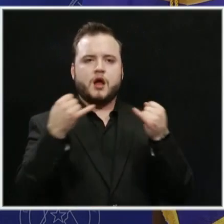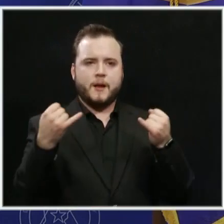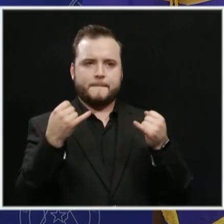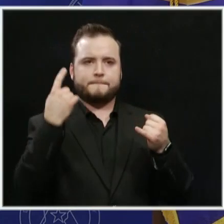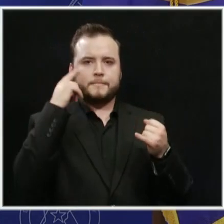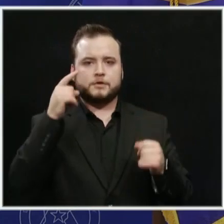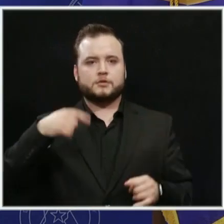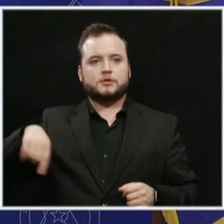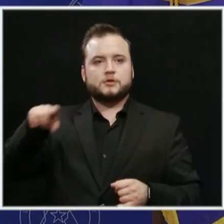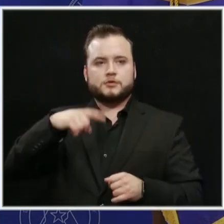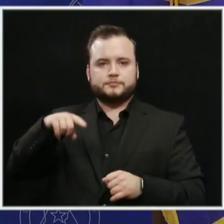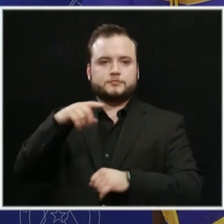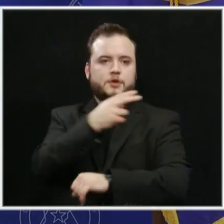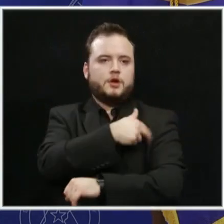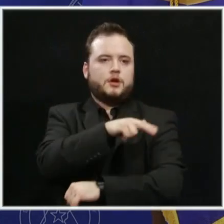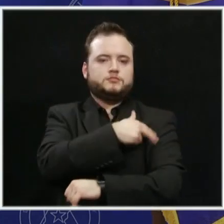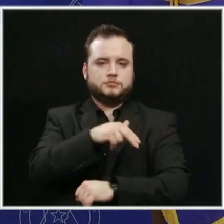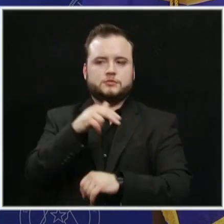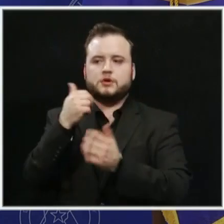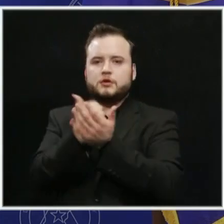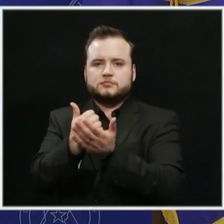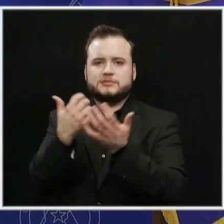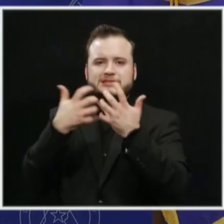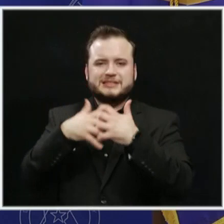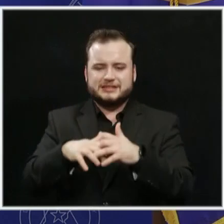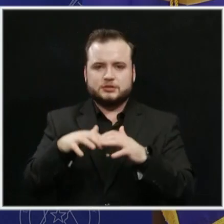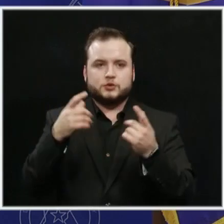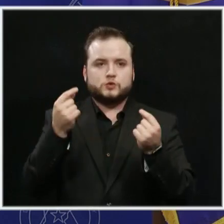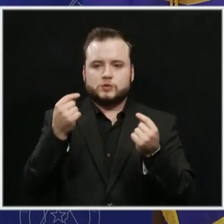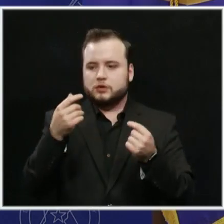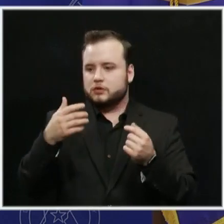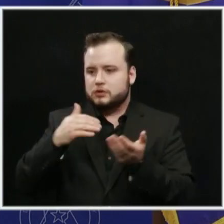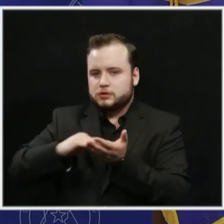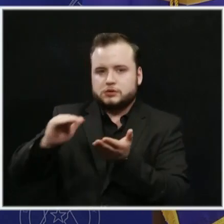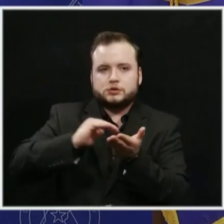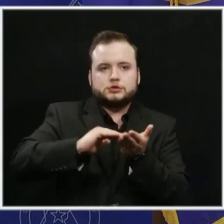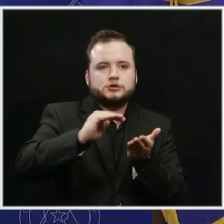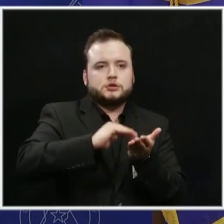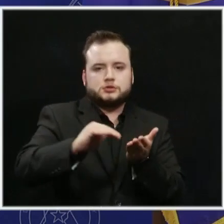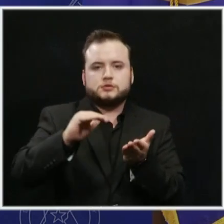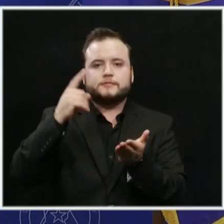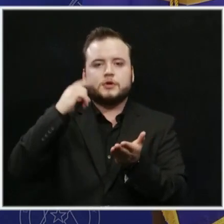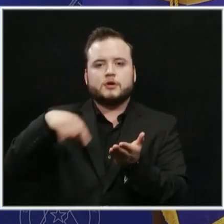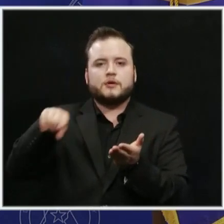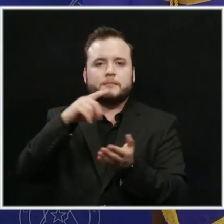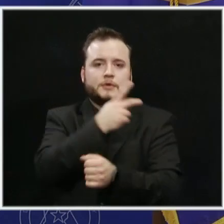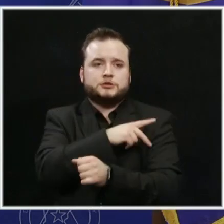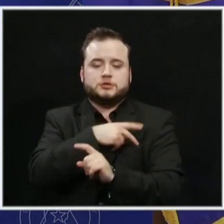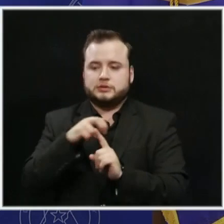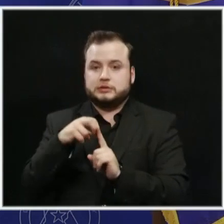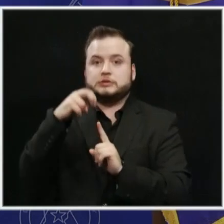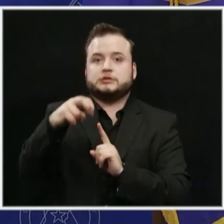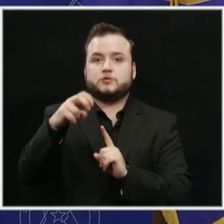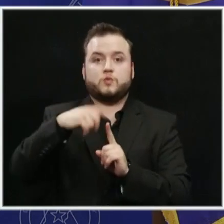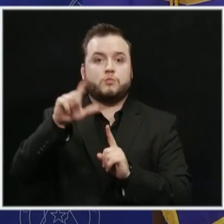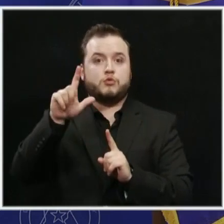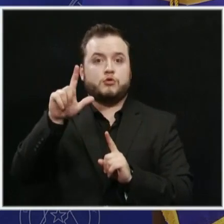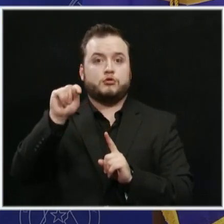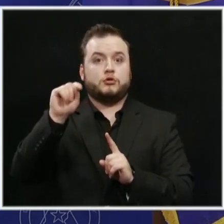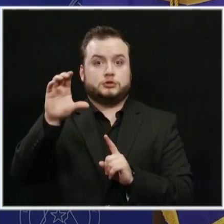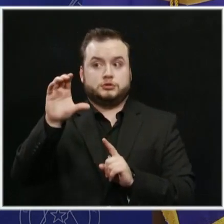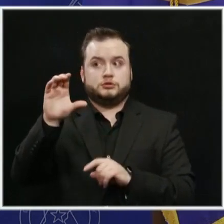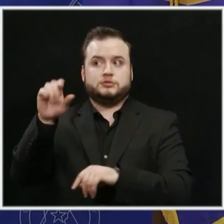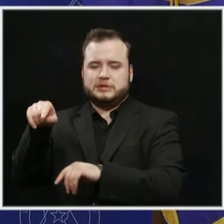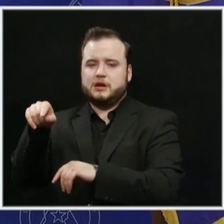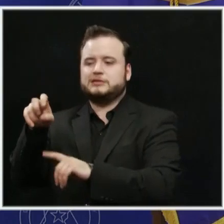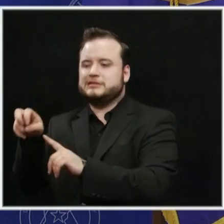long-term care facilities and also manage any transfers between long-term care facilities that might be necessary. That hotline will continue to